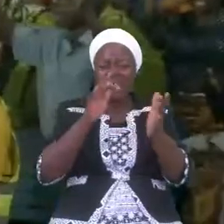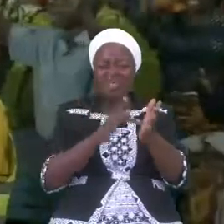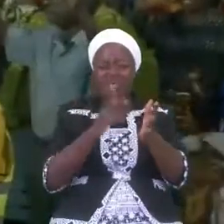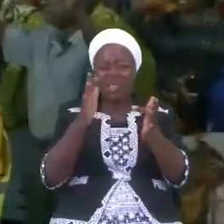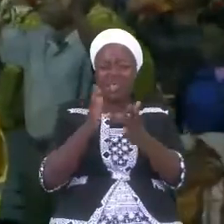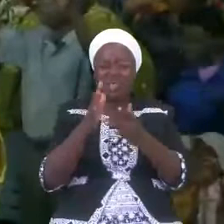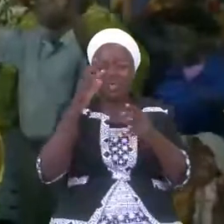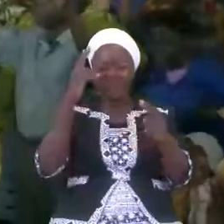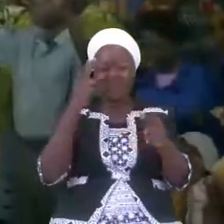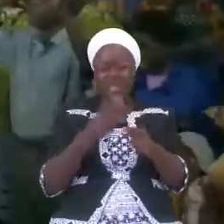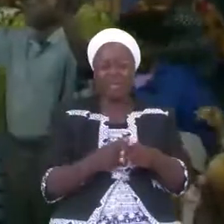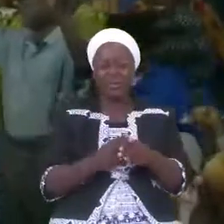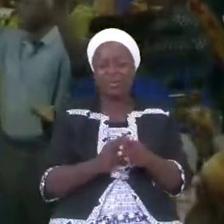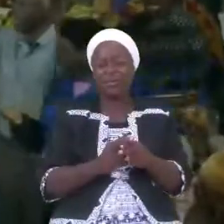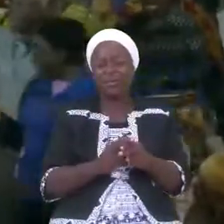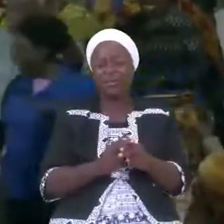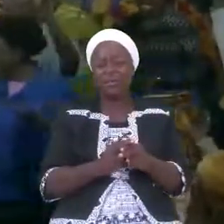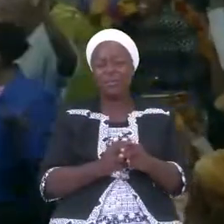name. Amen.